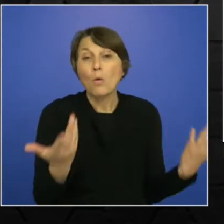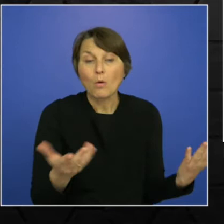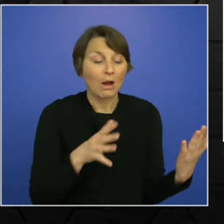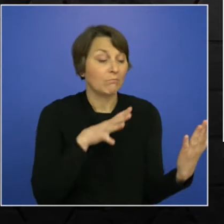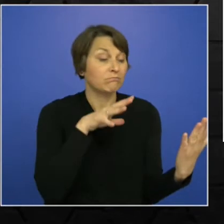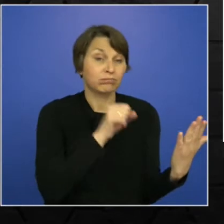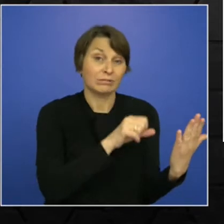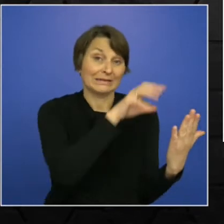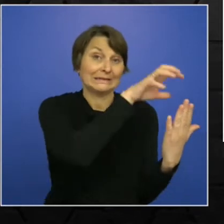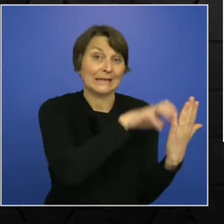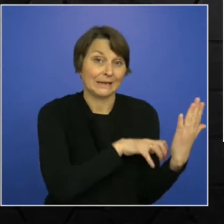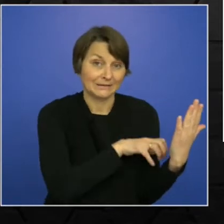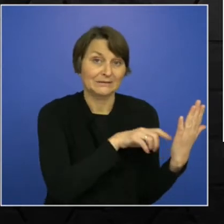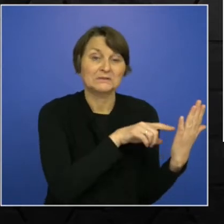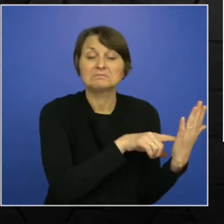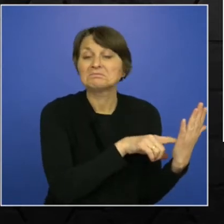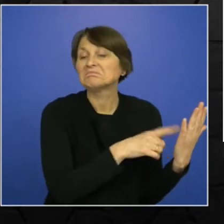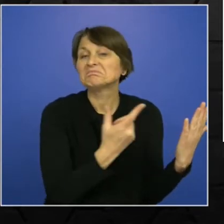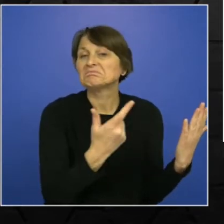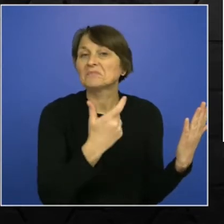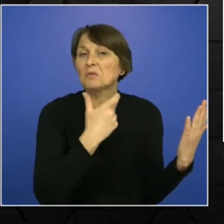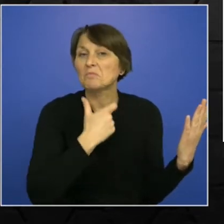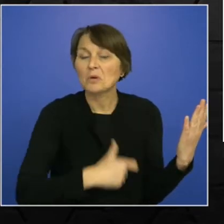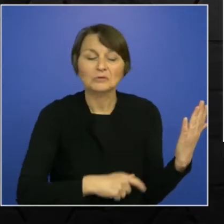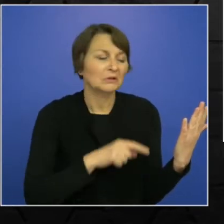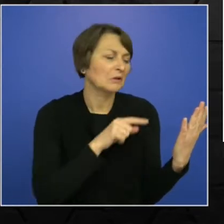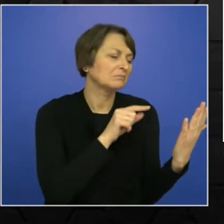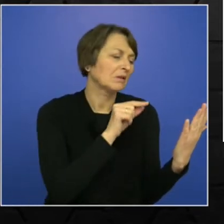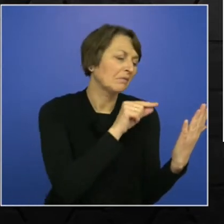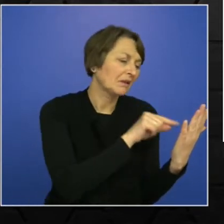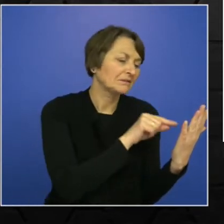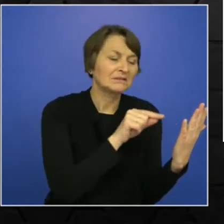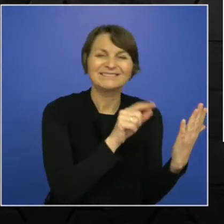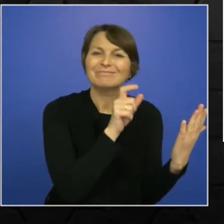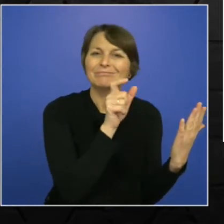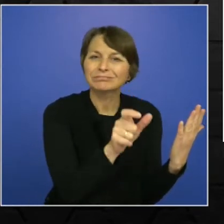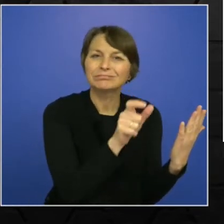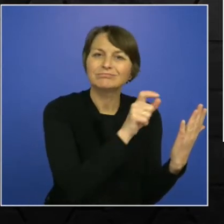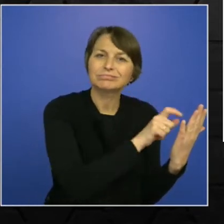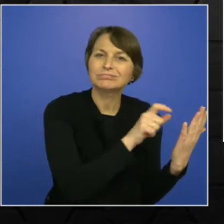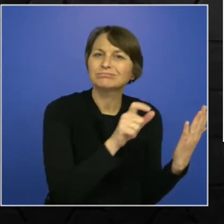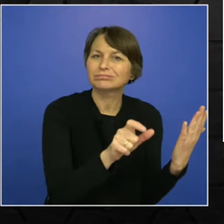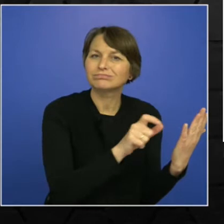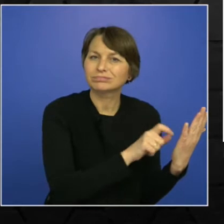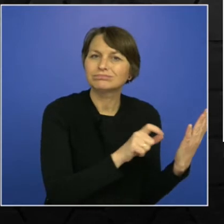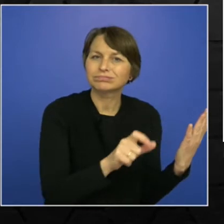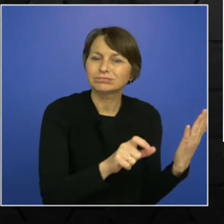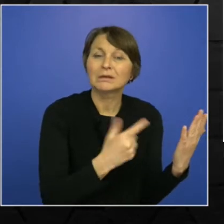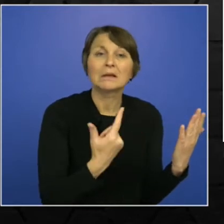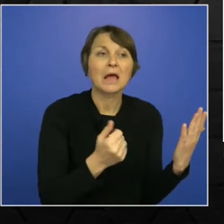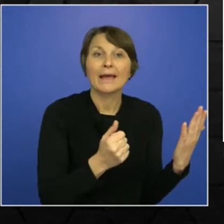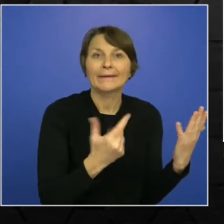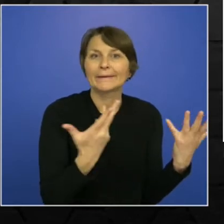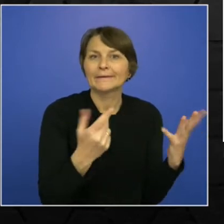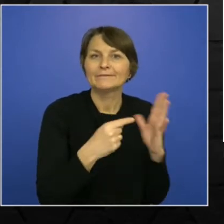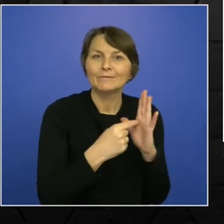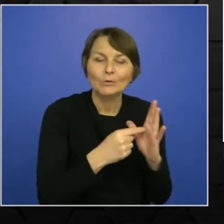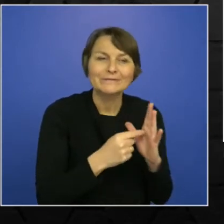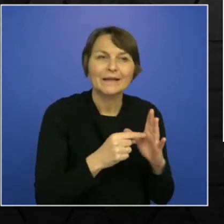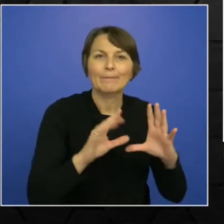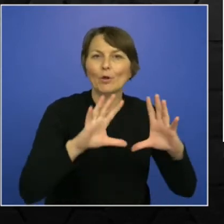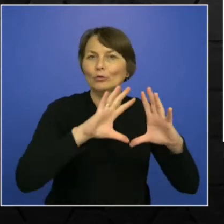what personally entities, personally identifiable entities like celebrities, landmarks, or geographical